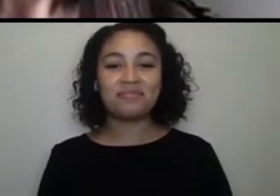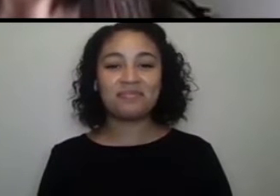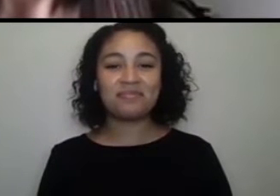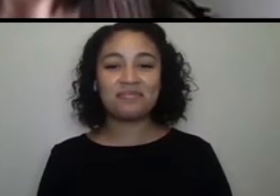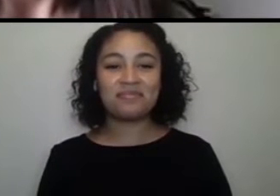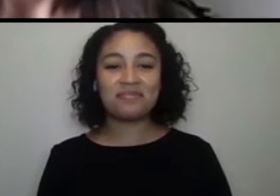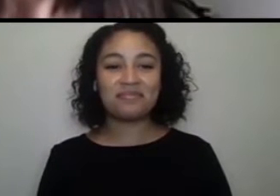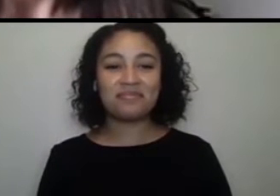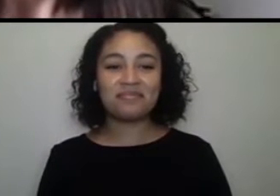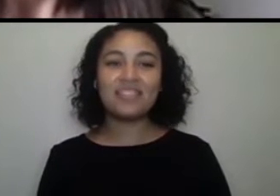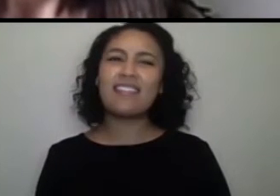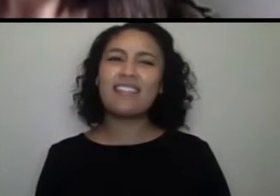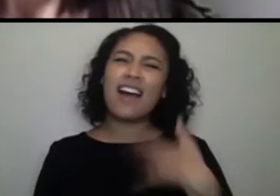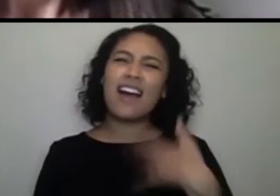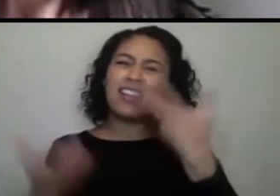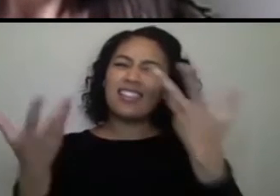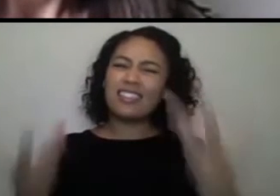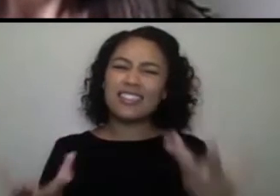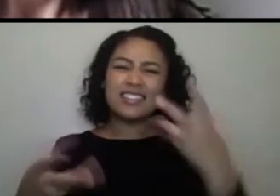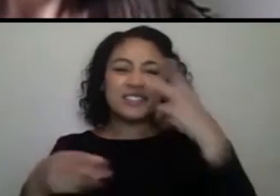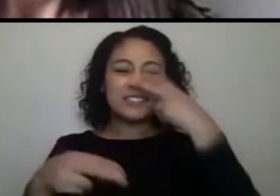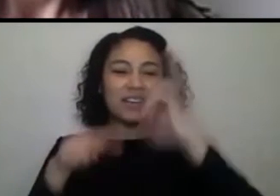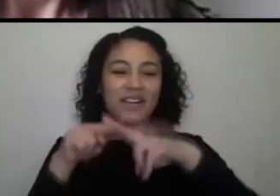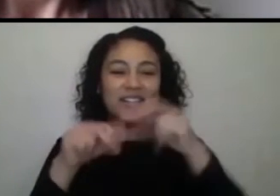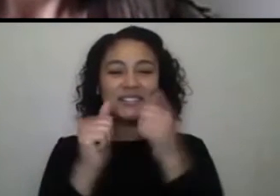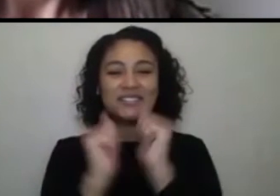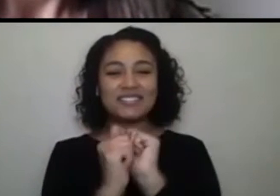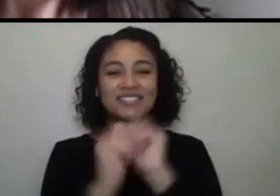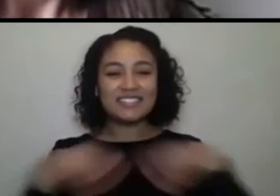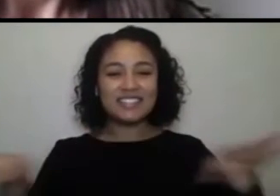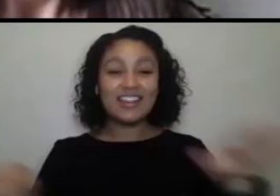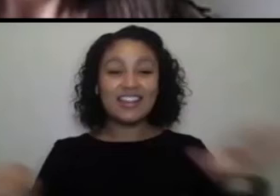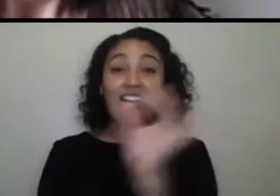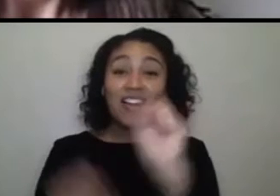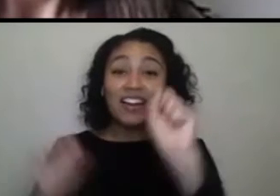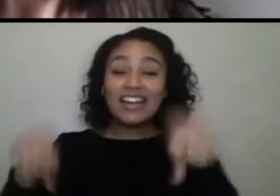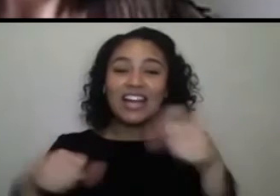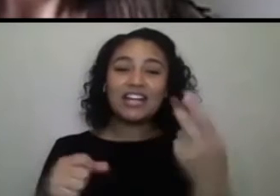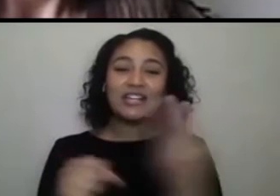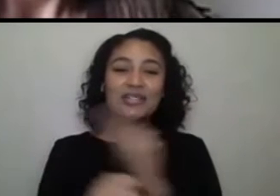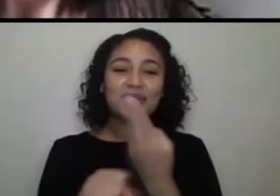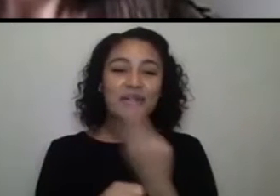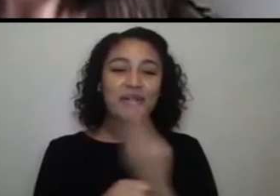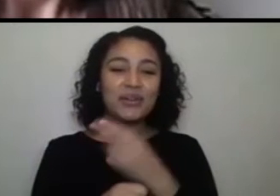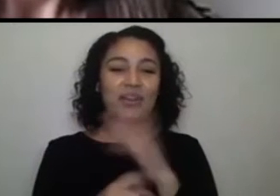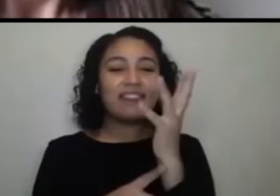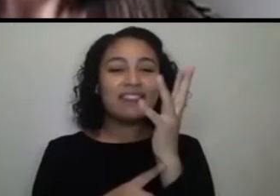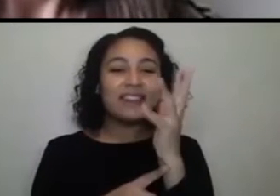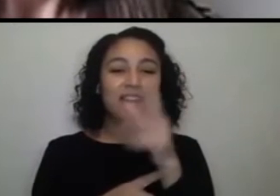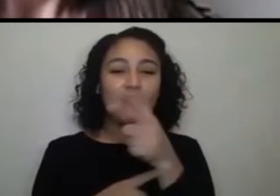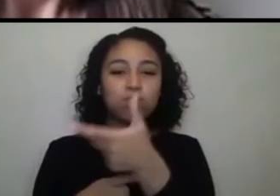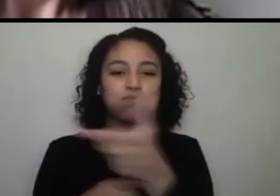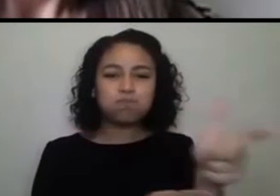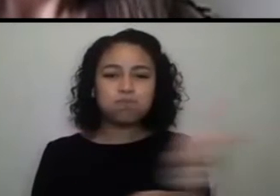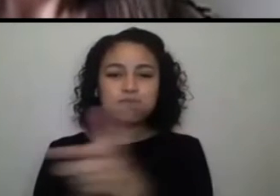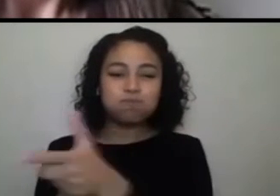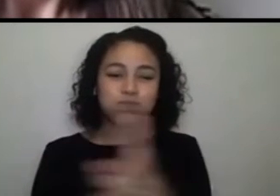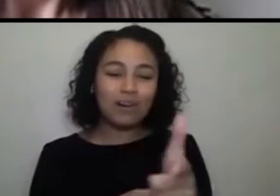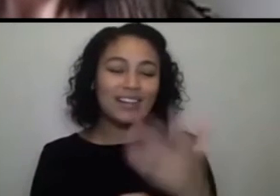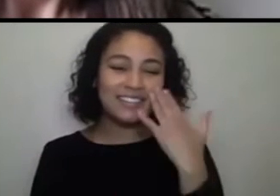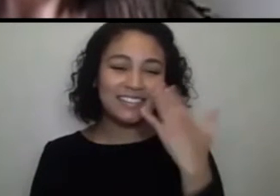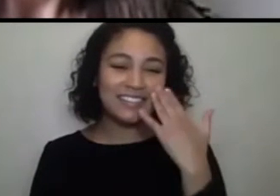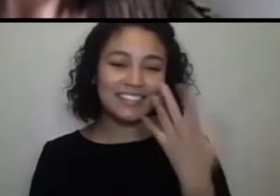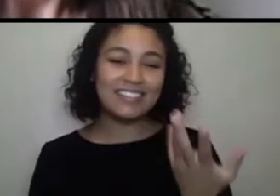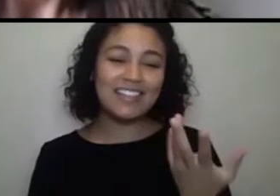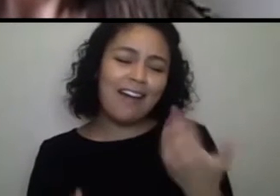So you have a lot of fun with this. You can also use a leaf blower. And then you can put other objects. I mean,